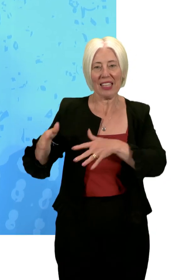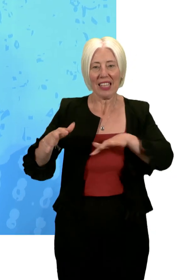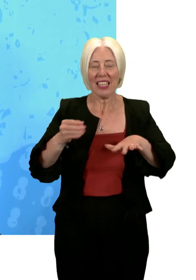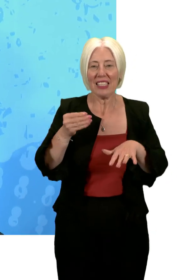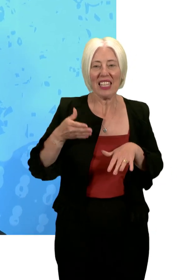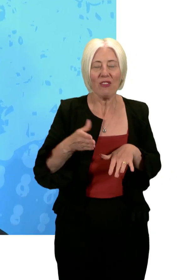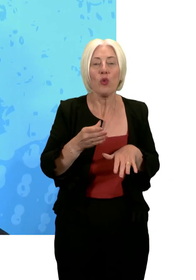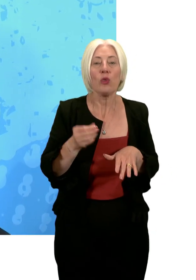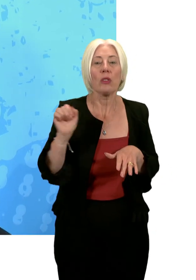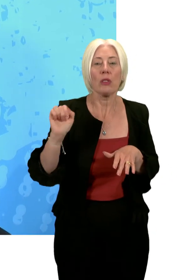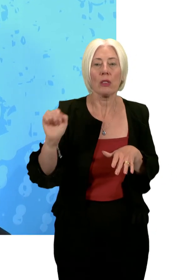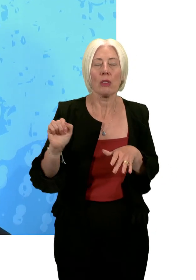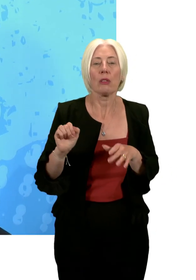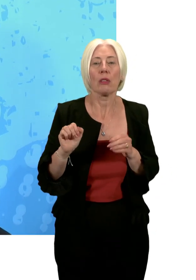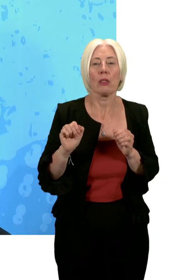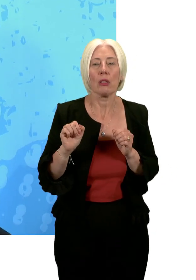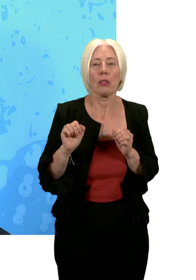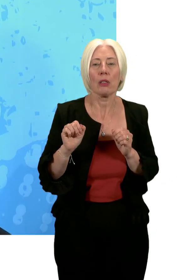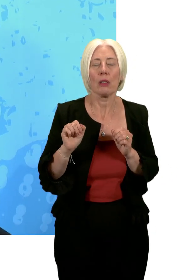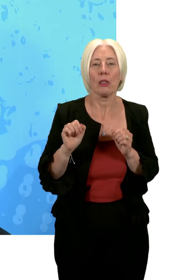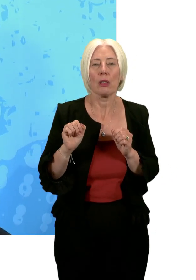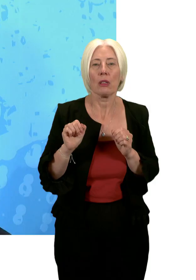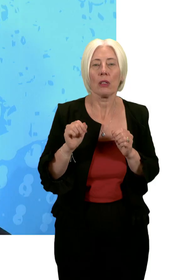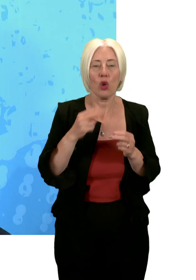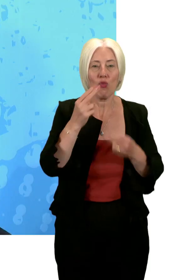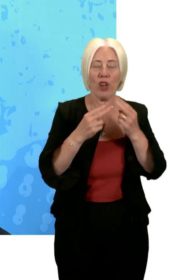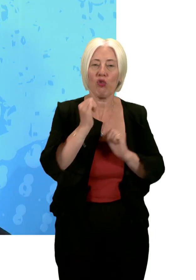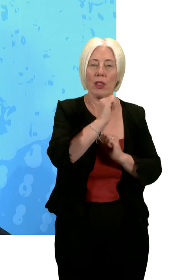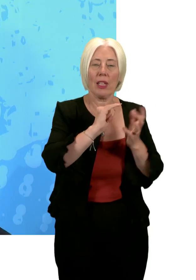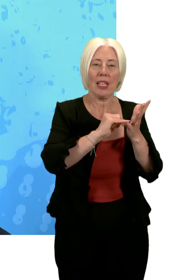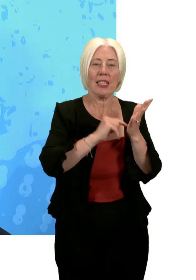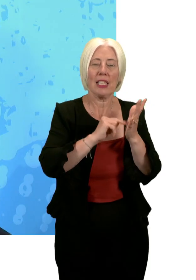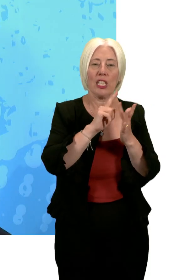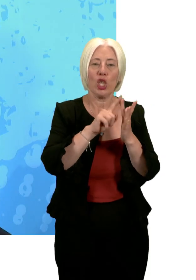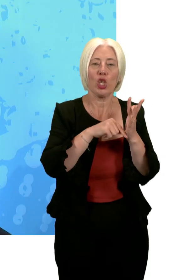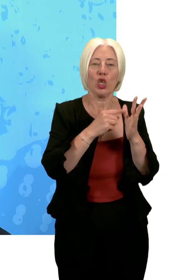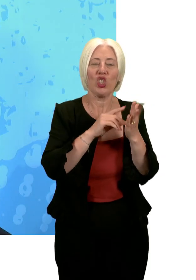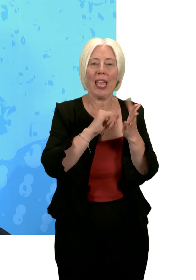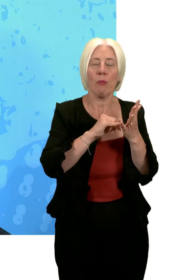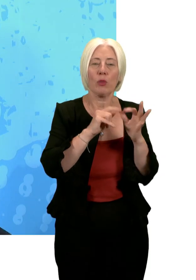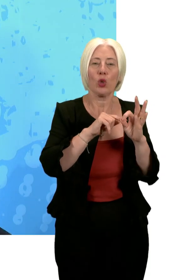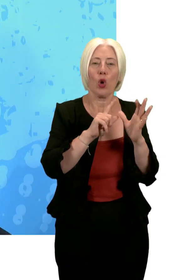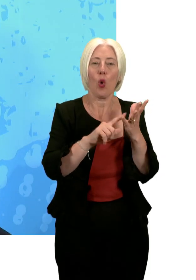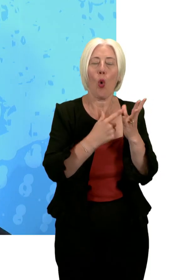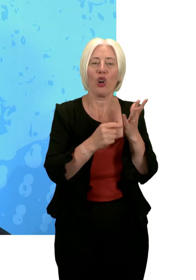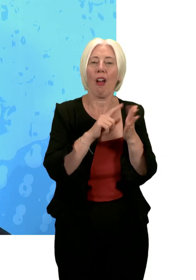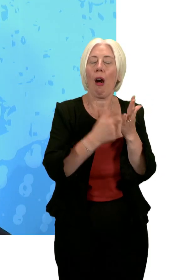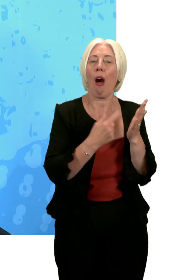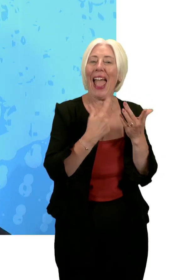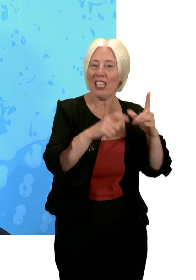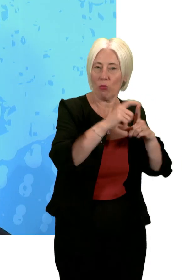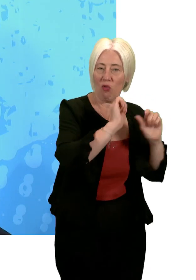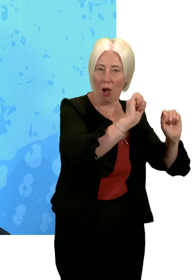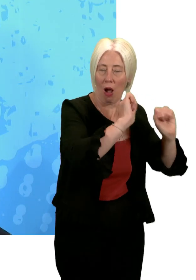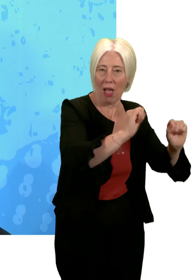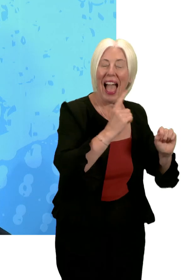thing in the Bonnie World Market in the St James Quarter, and the whole objective of that was sustainable